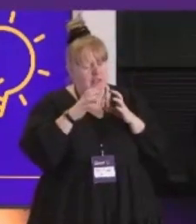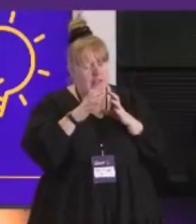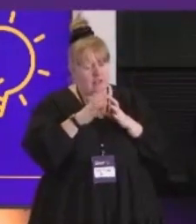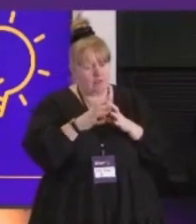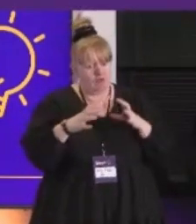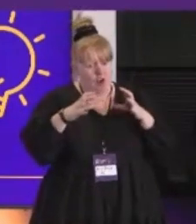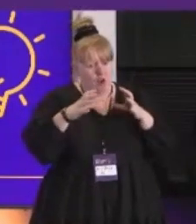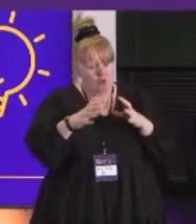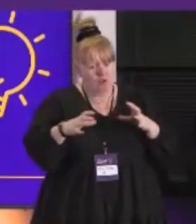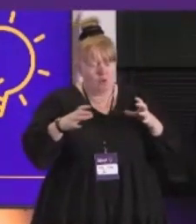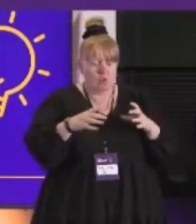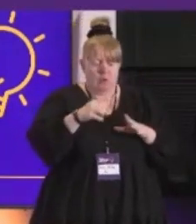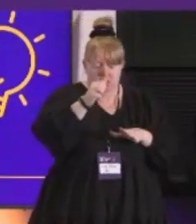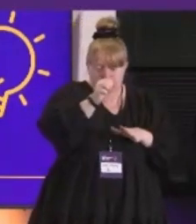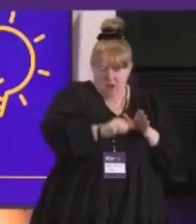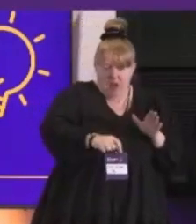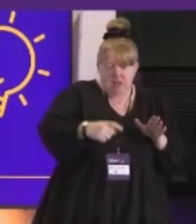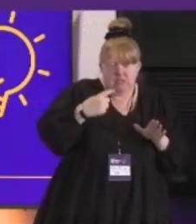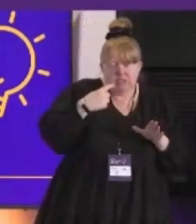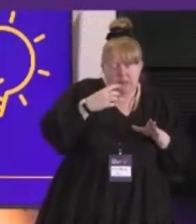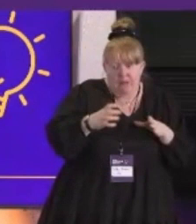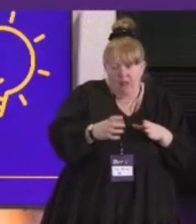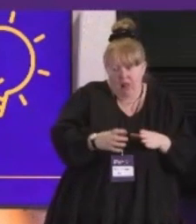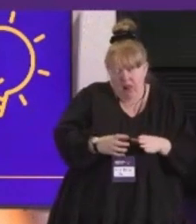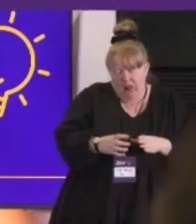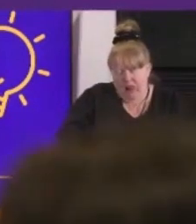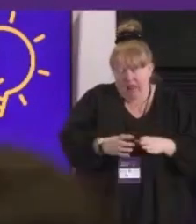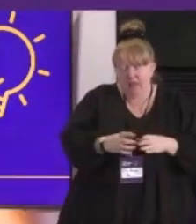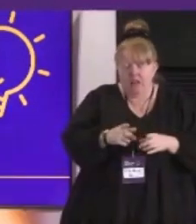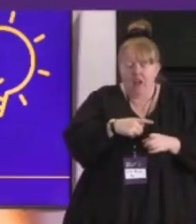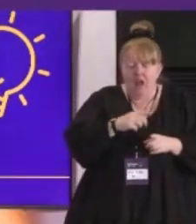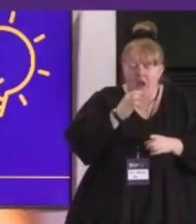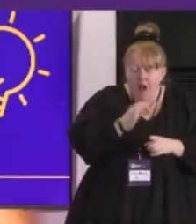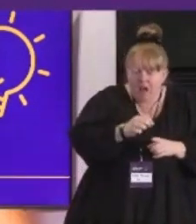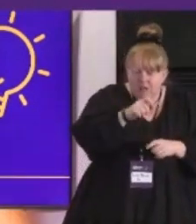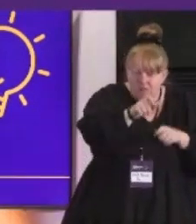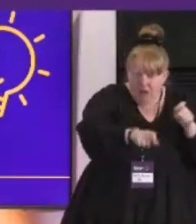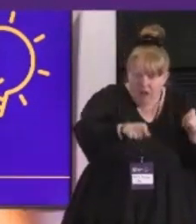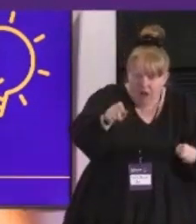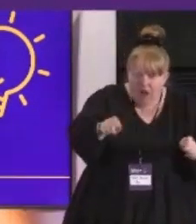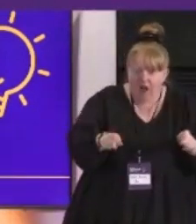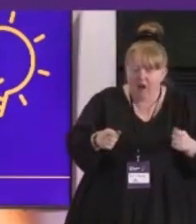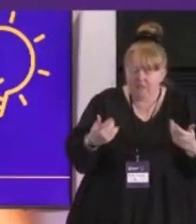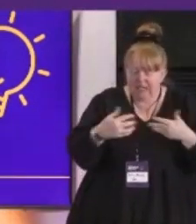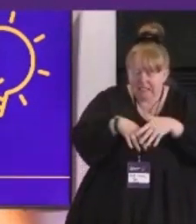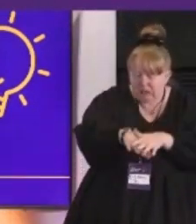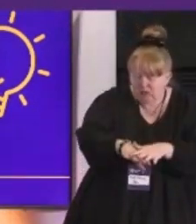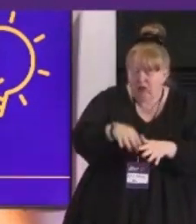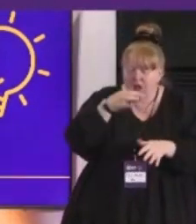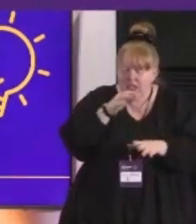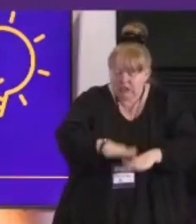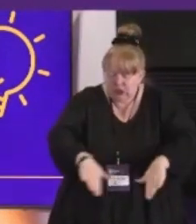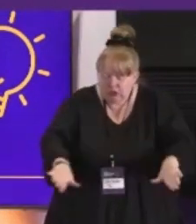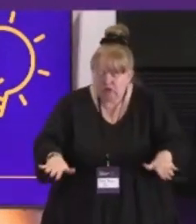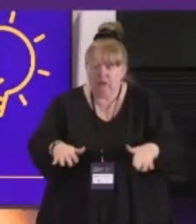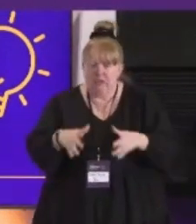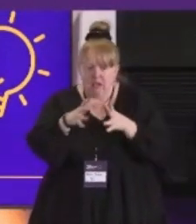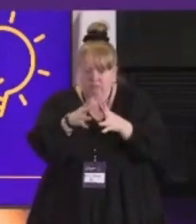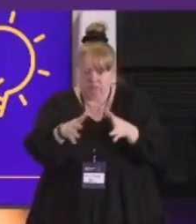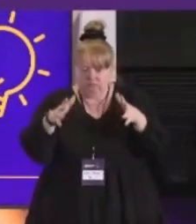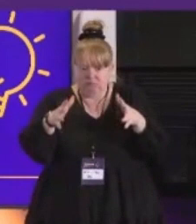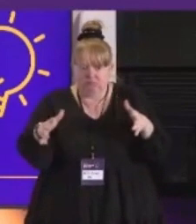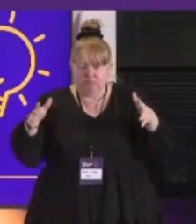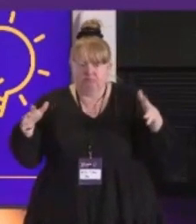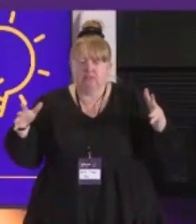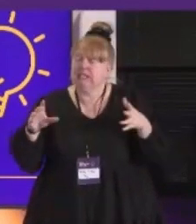at that relatively simple level of ask us stuff, talk to us, integrate. And that's obviously that initial level of contact. In terms